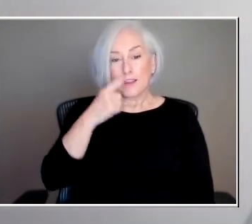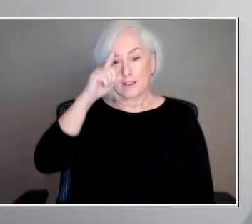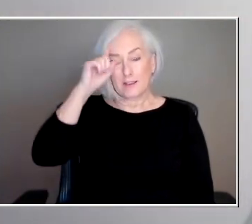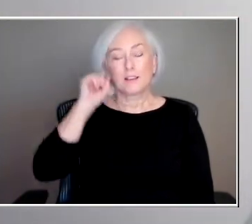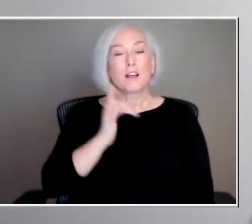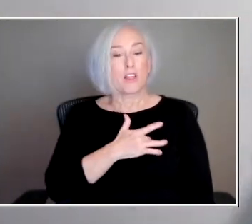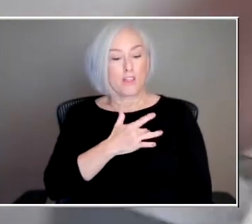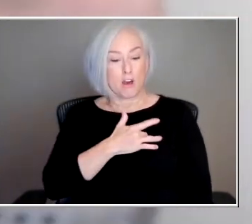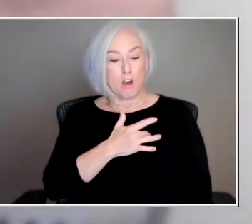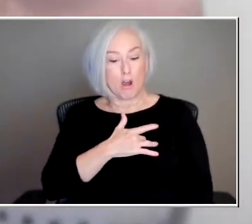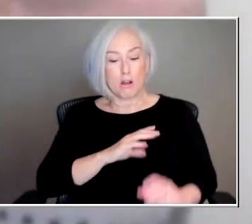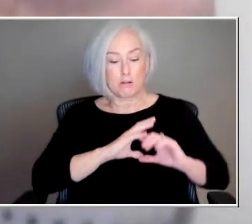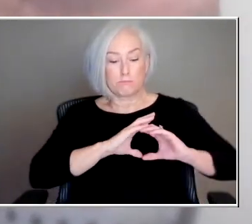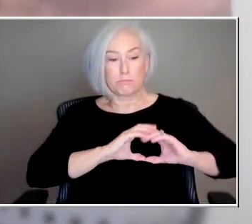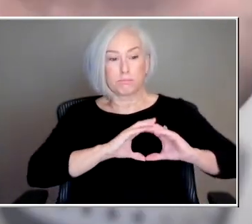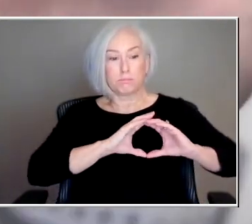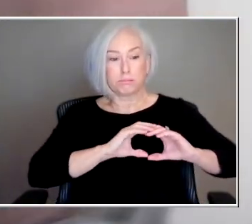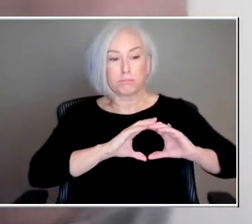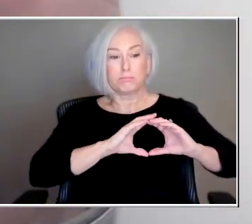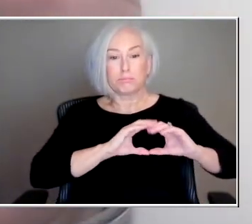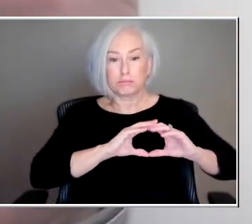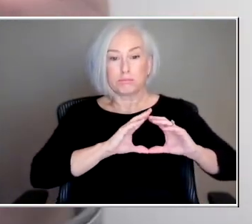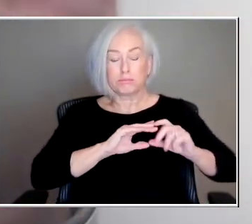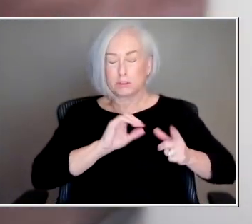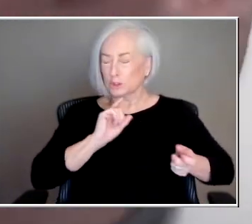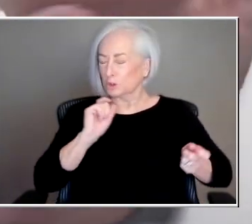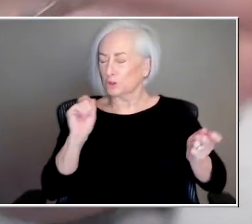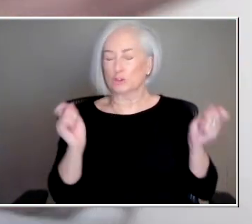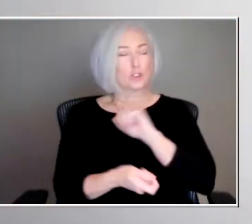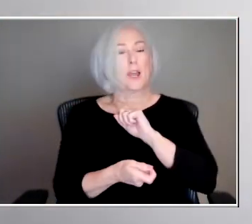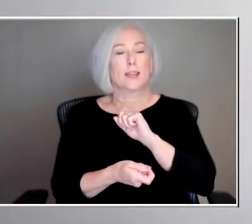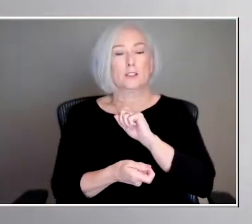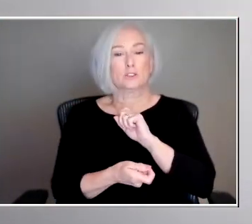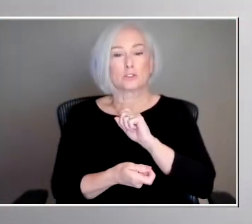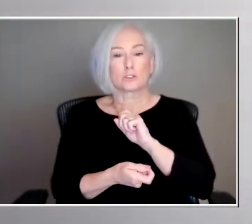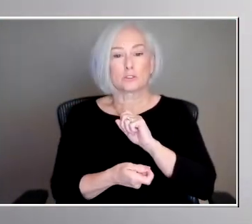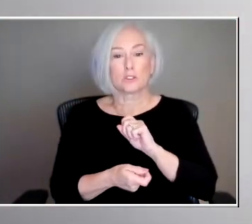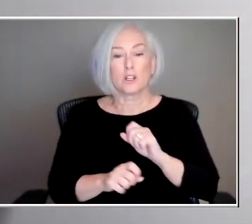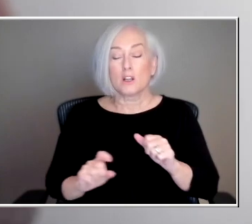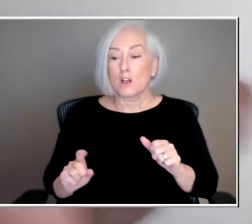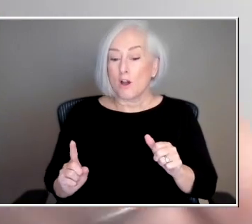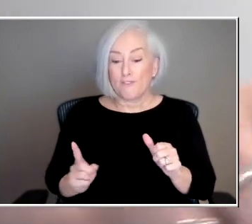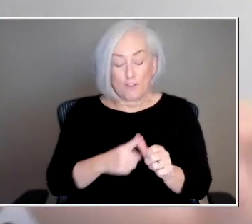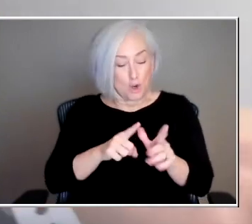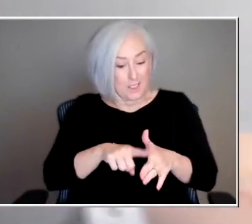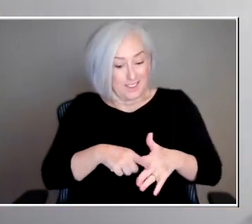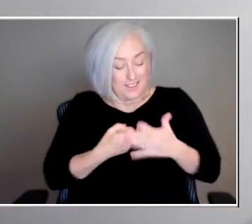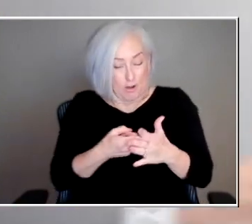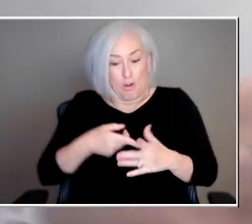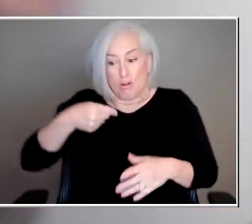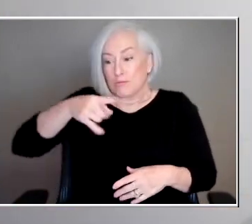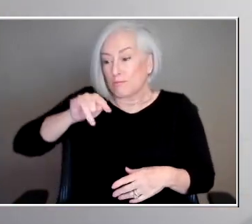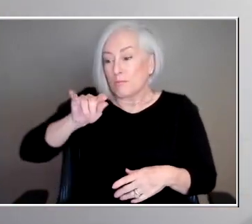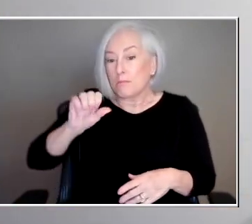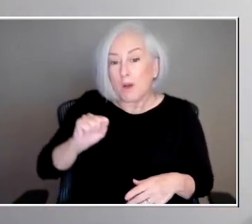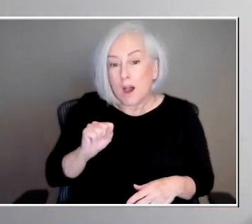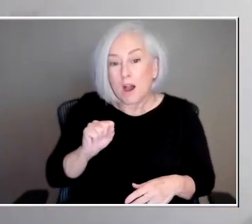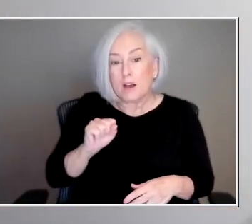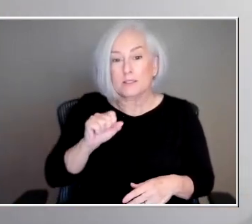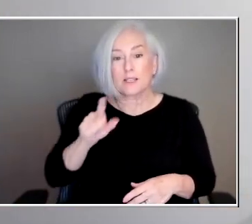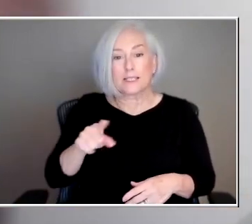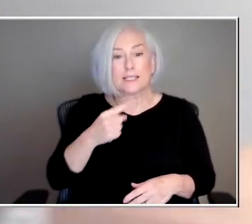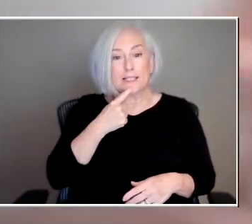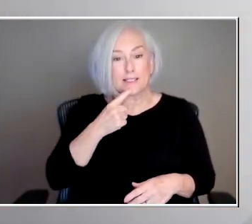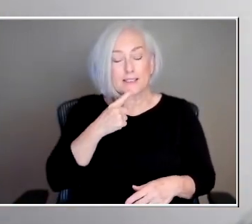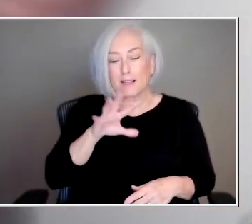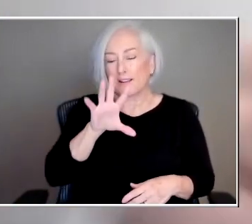rate, it was so drastic when I was first kind of going through this process. And he mentioned like 50, 60 beats